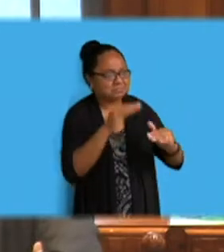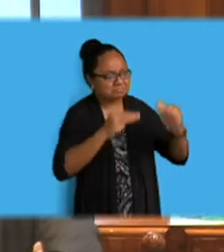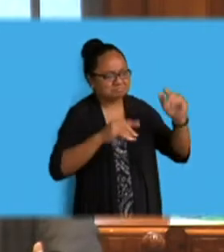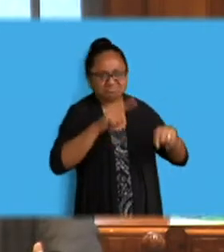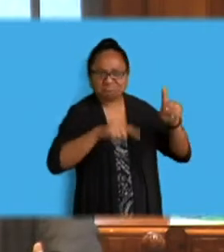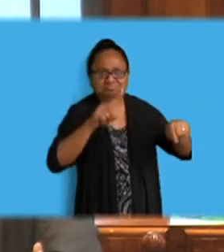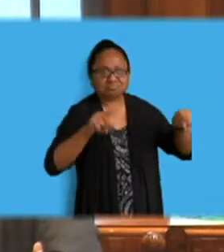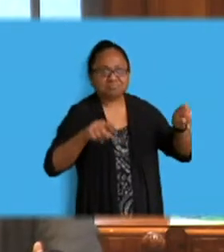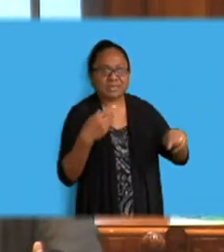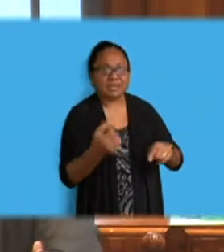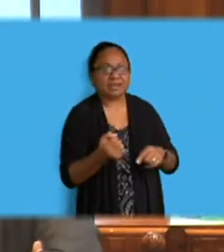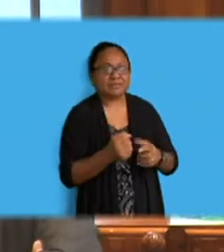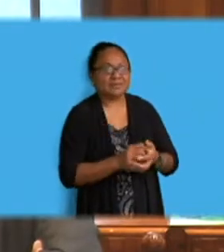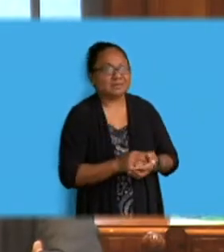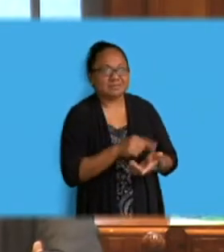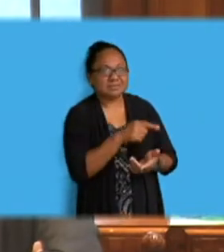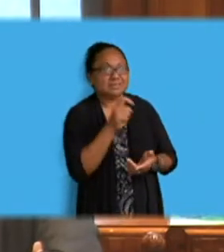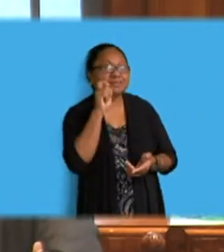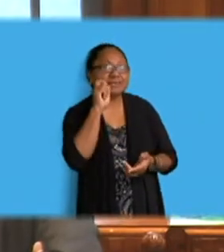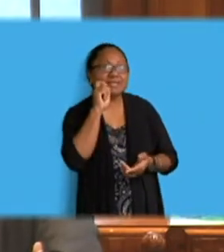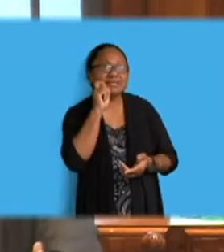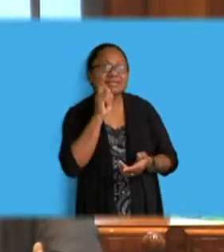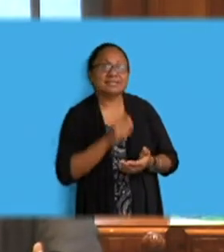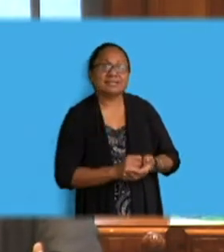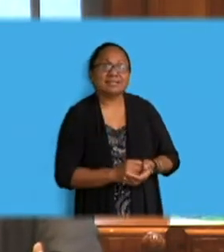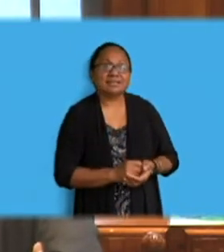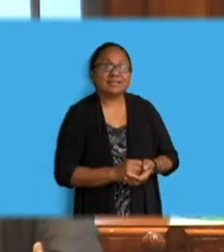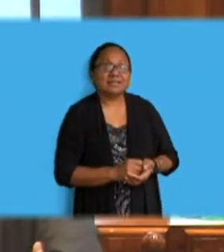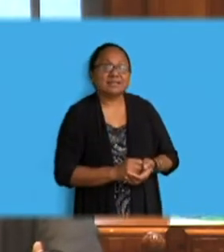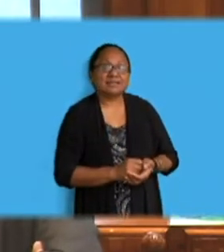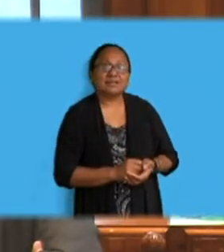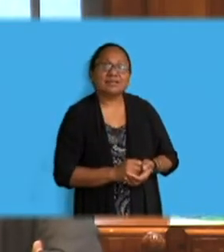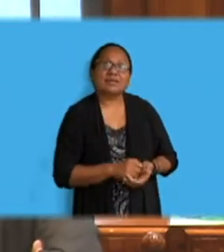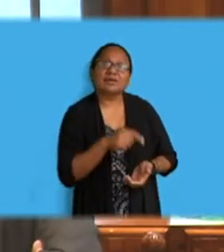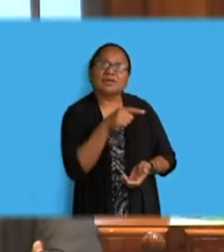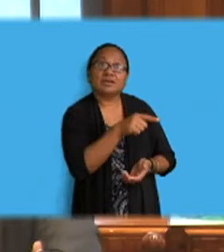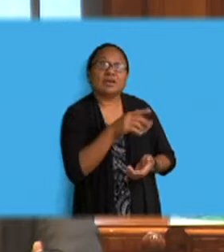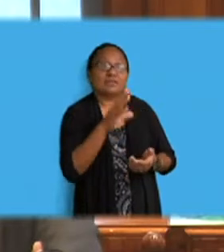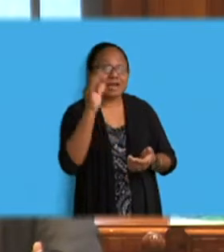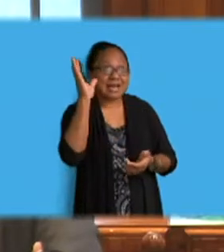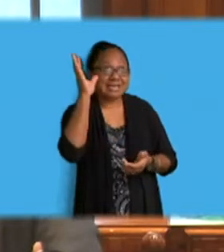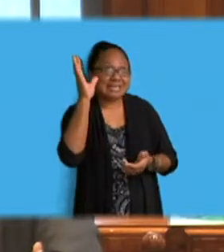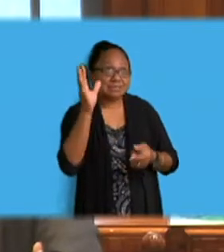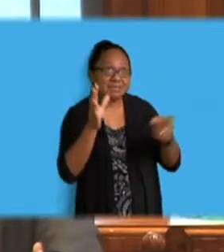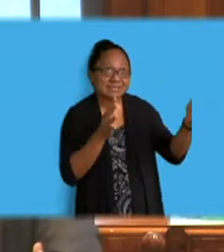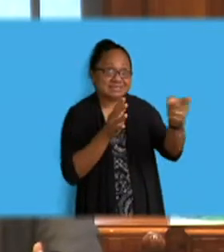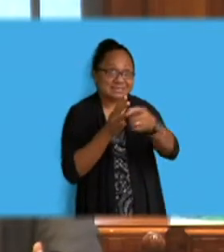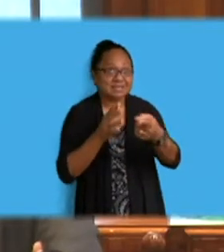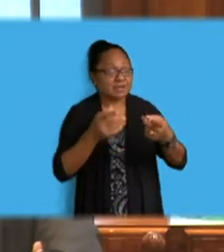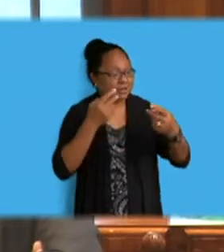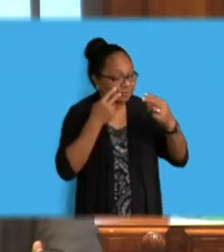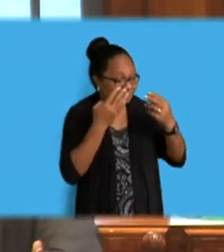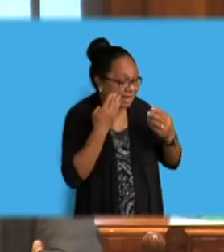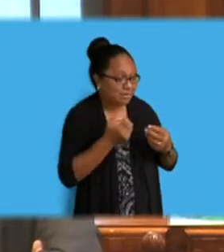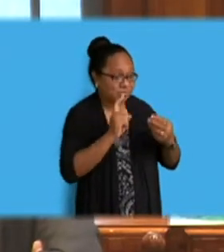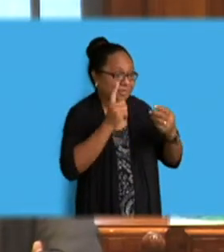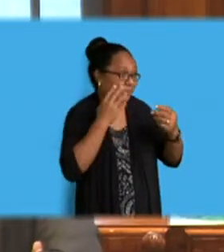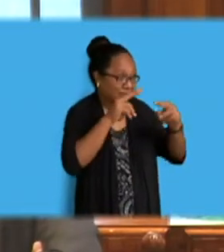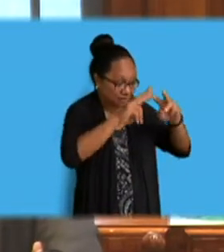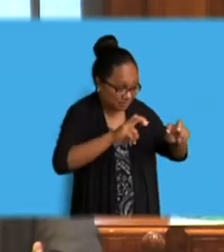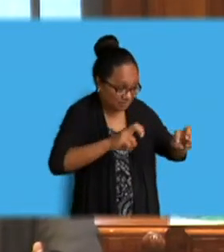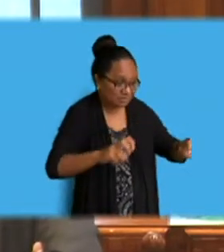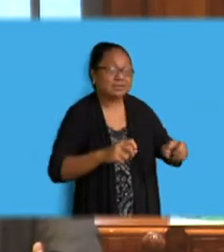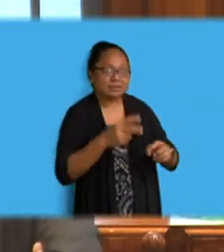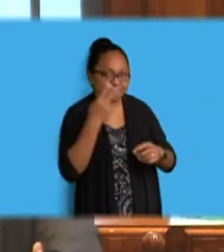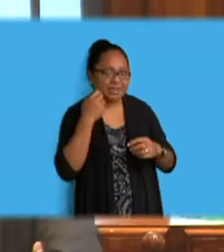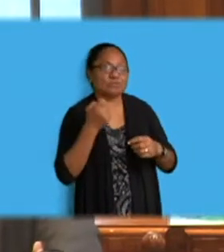ironic, Honourable Deputy Speaker, that this be the case for these were noted by academics after scores and scores of researchers following the Asian financial